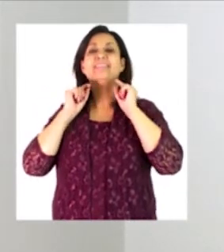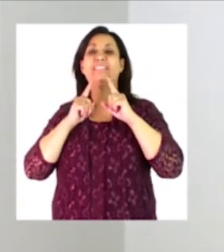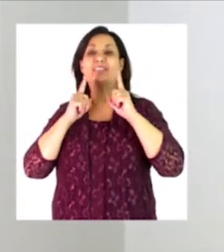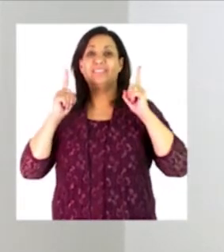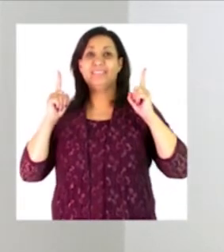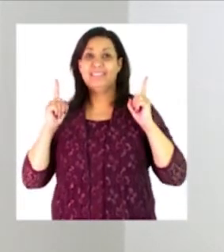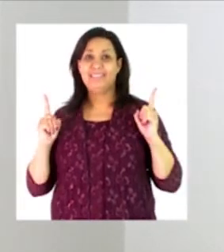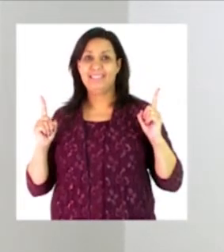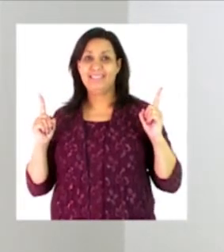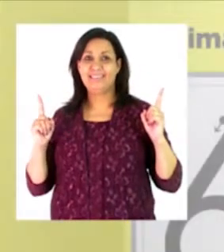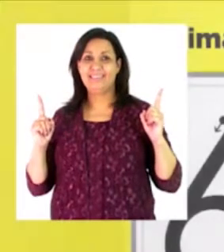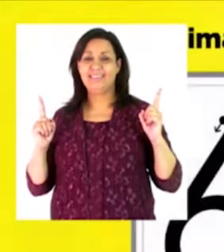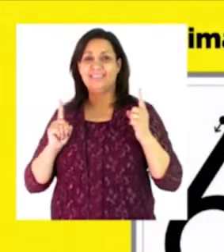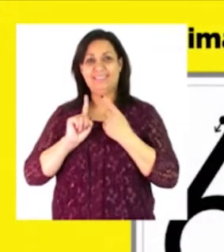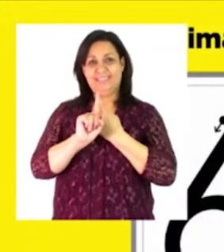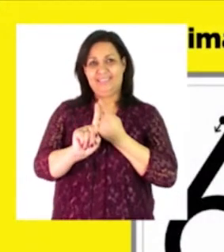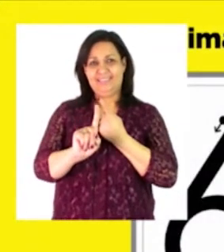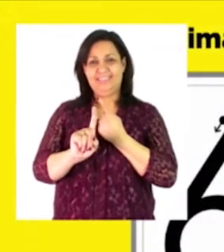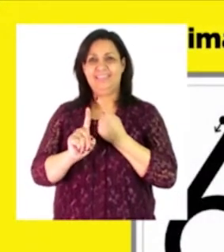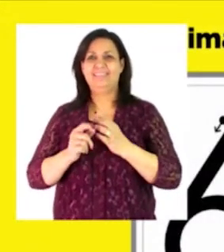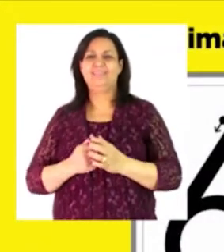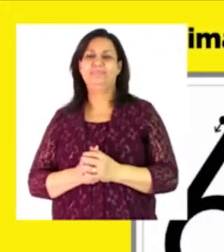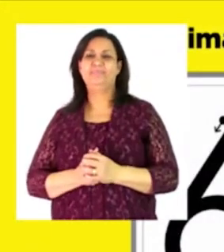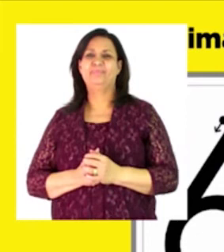our social distance.